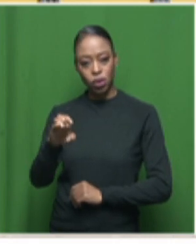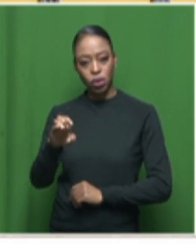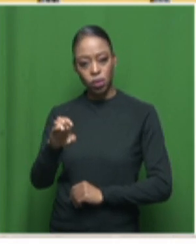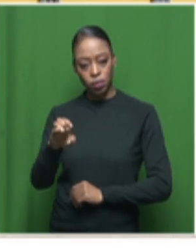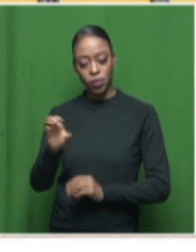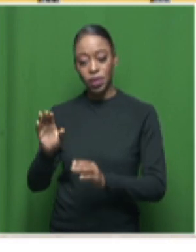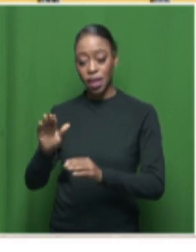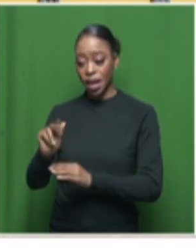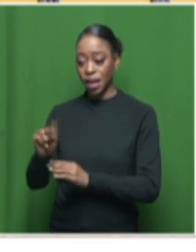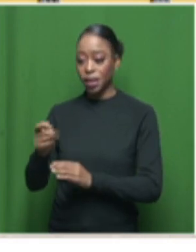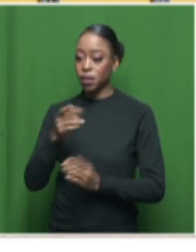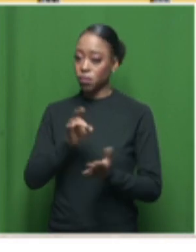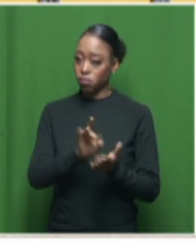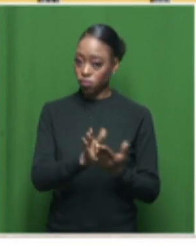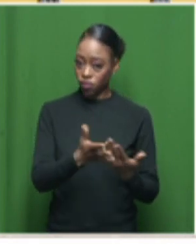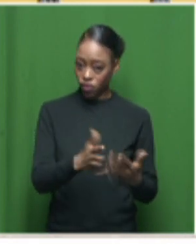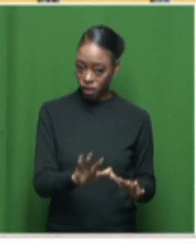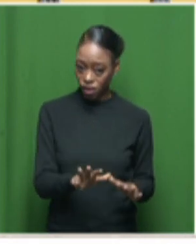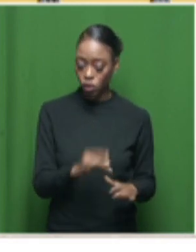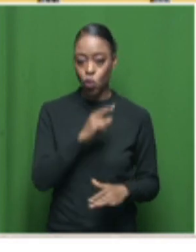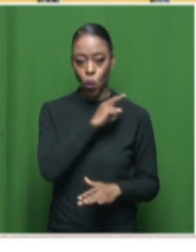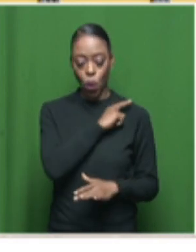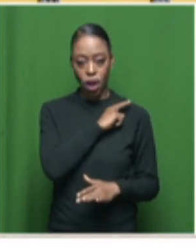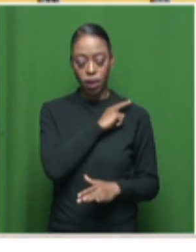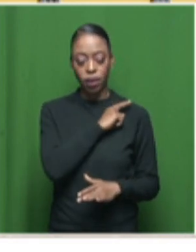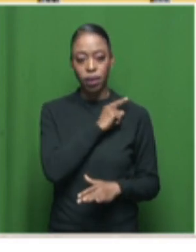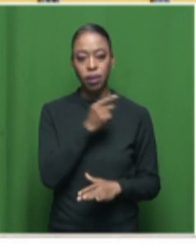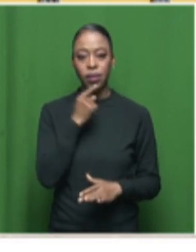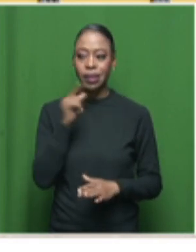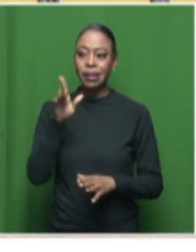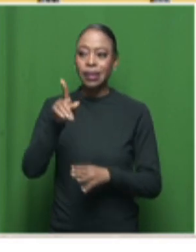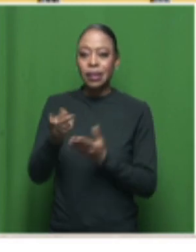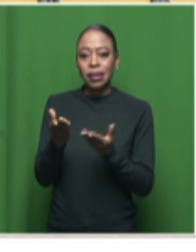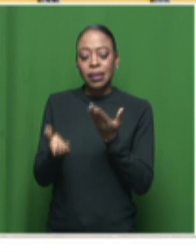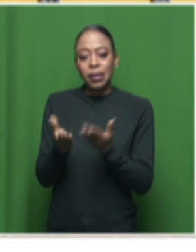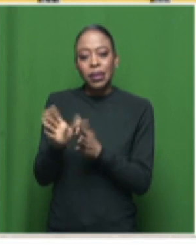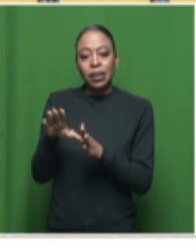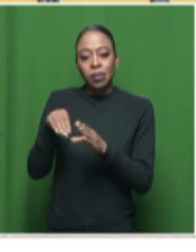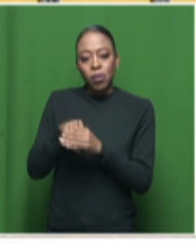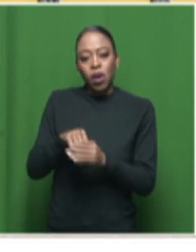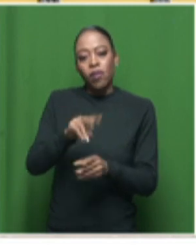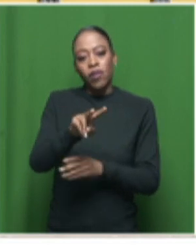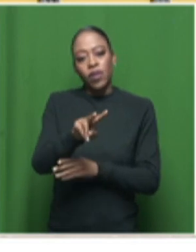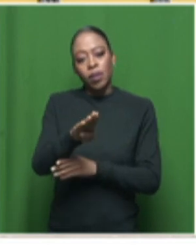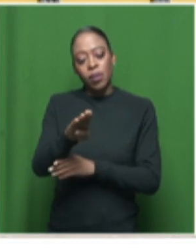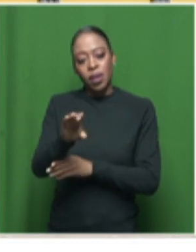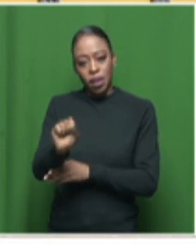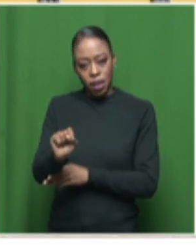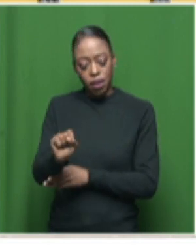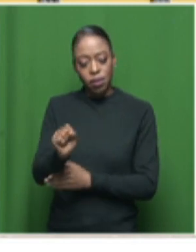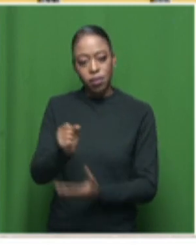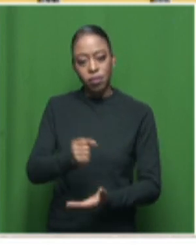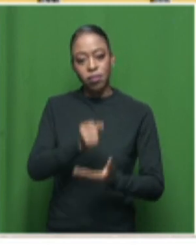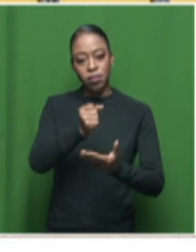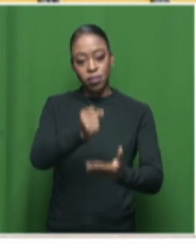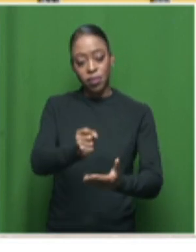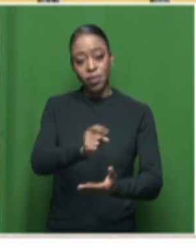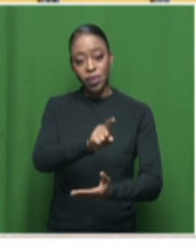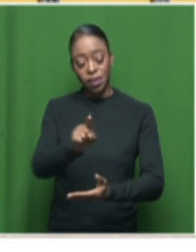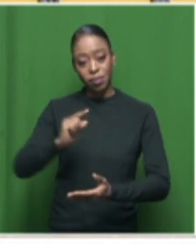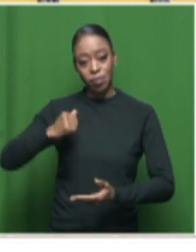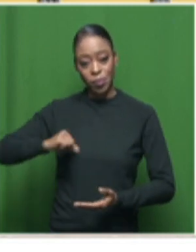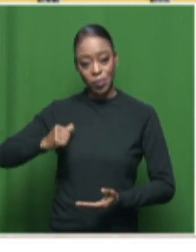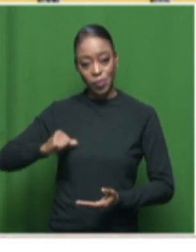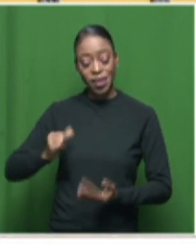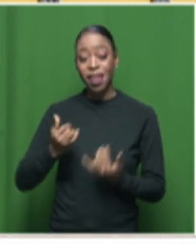her party, the ANC, following being implicated in a VBS investment by that municipality.